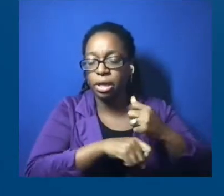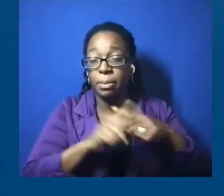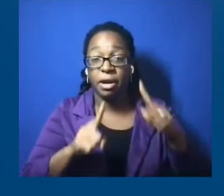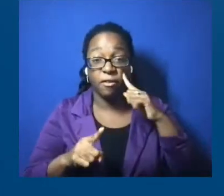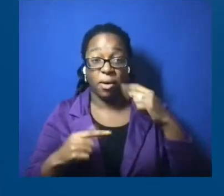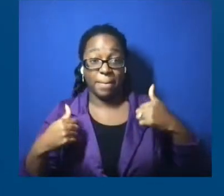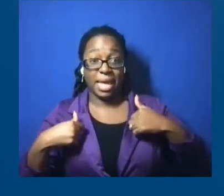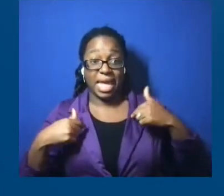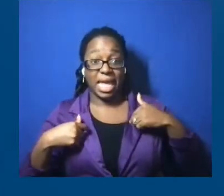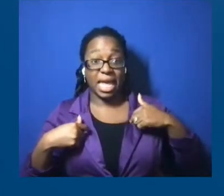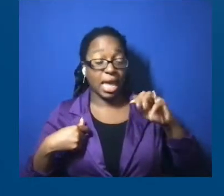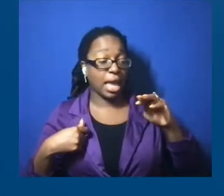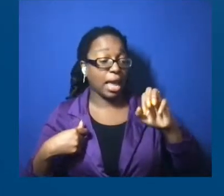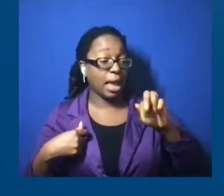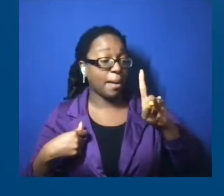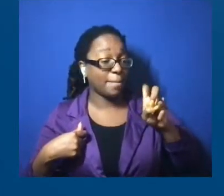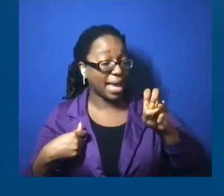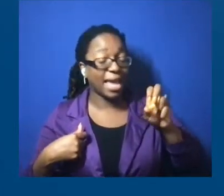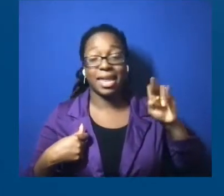a reality.